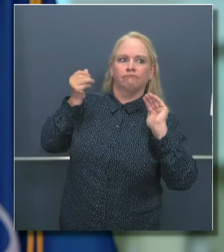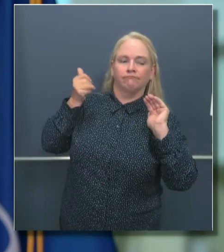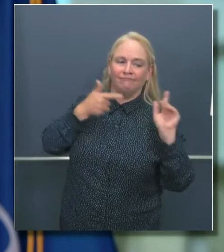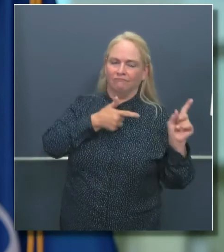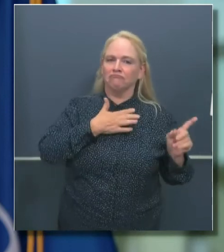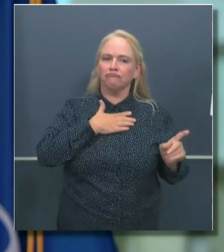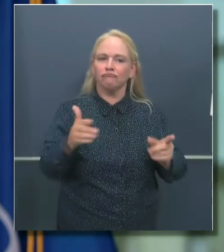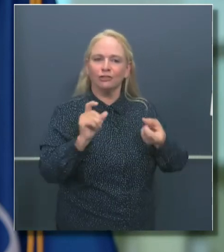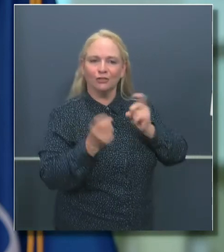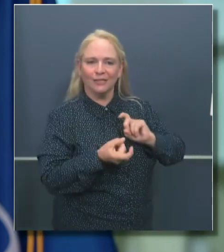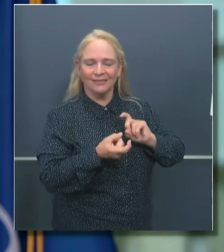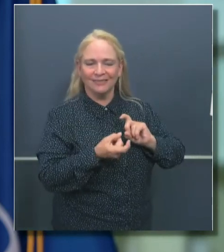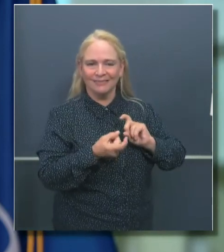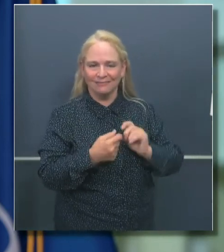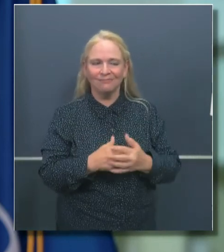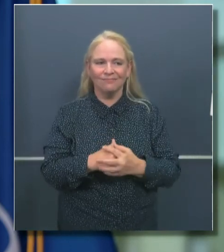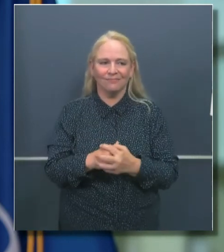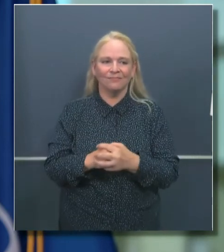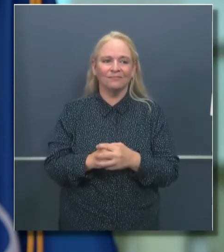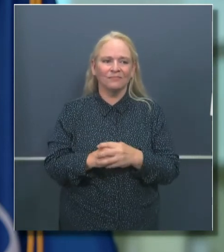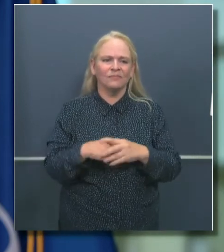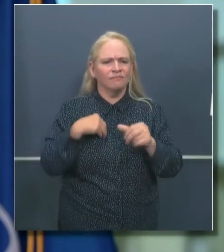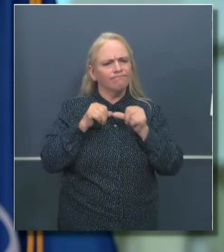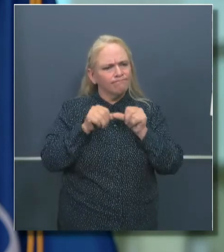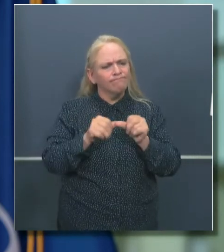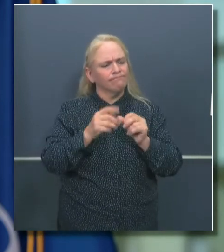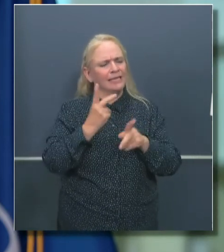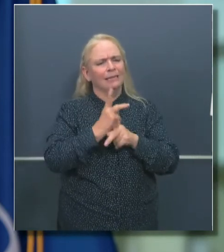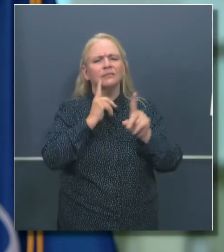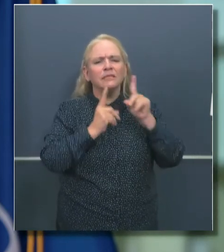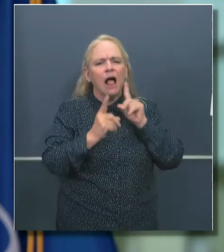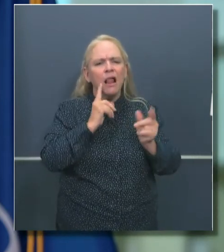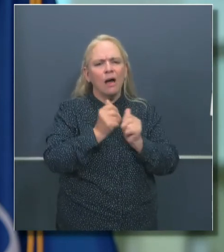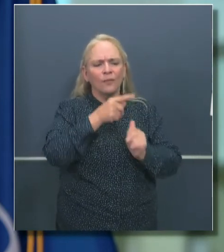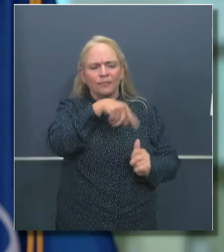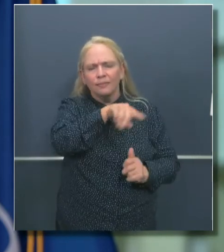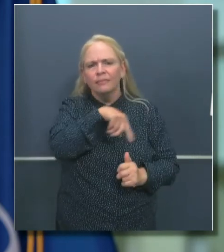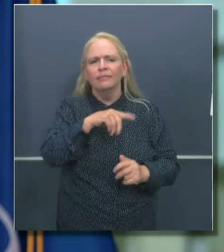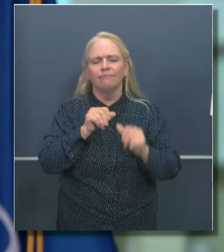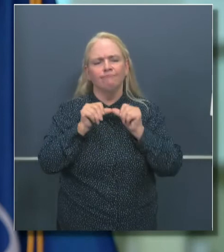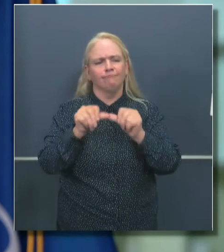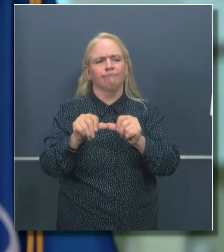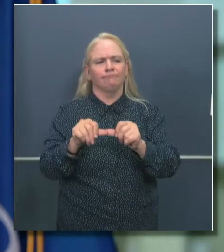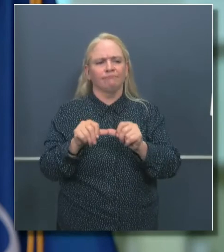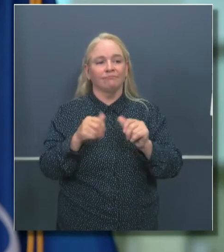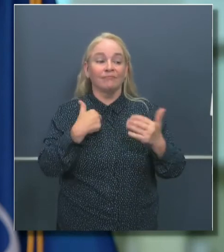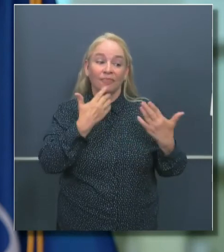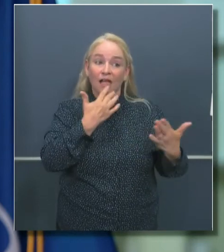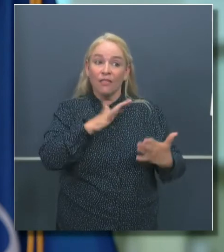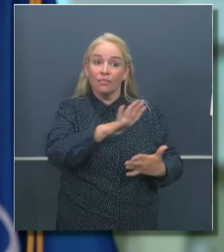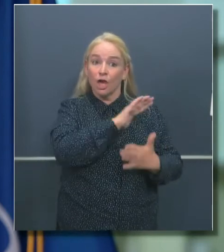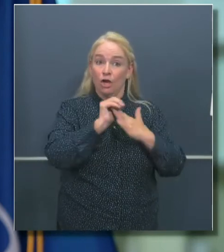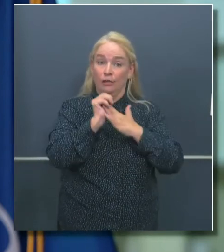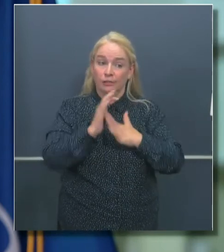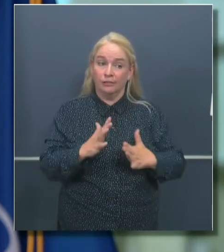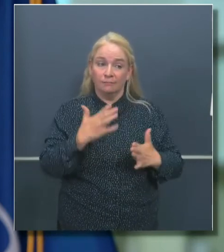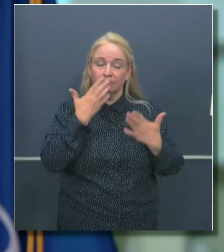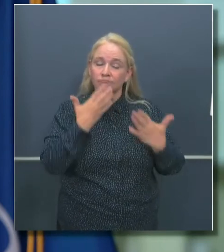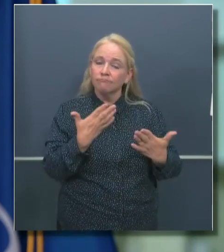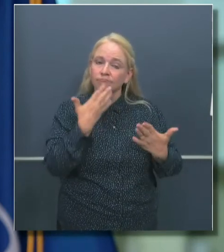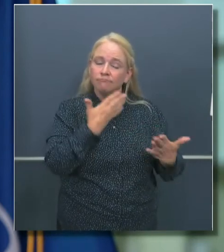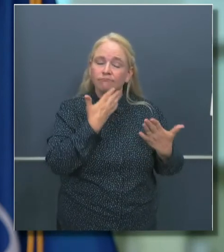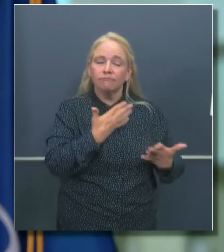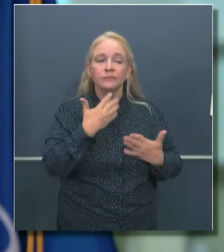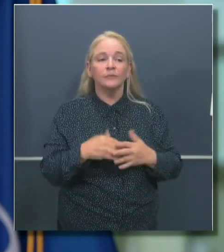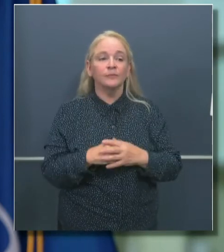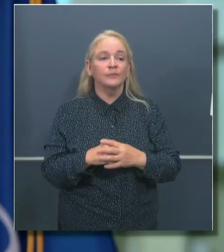and so we'll continue to engage them. But I just want to thank the leadership down there, and I want to thank all the county